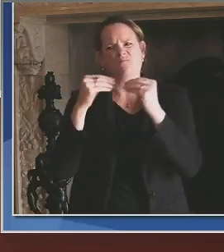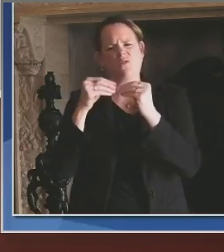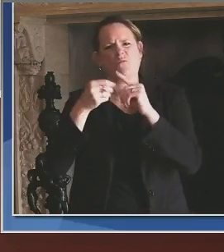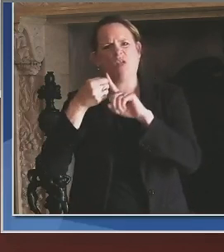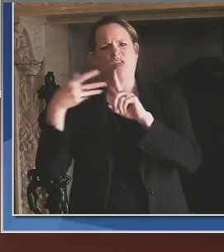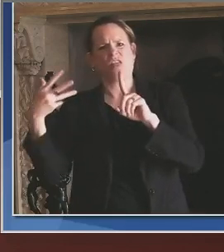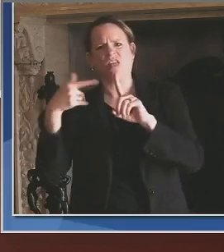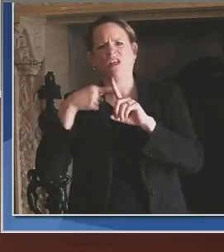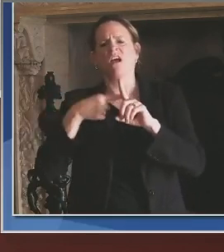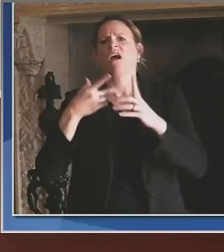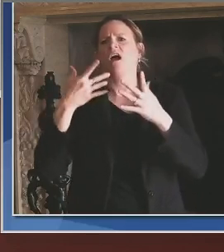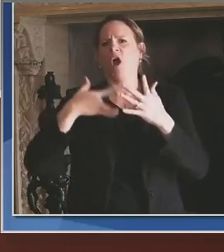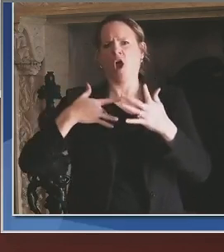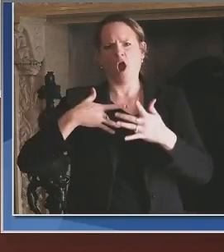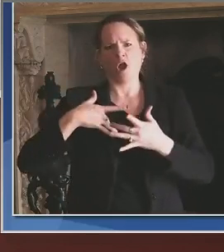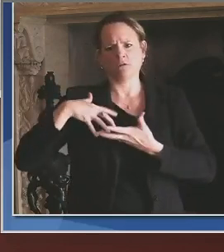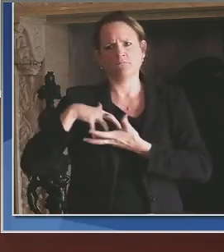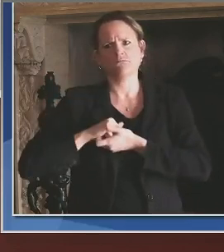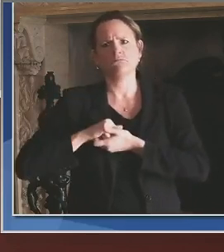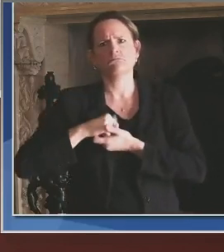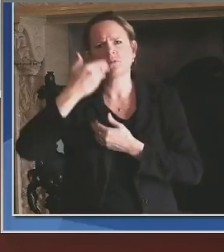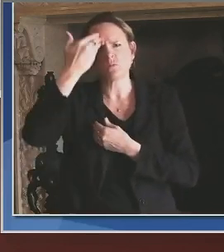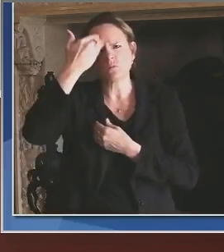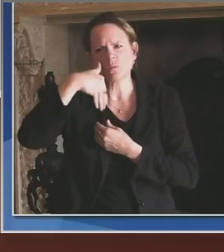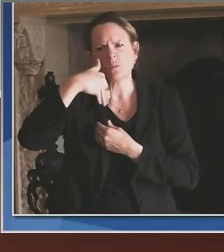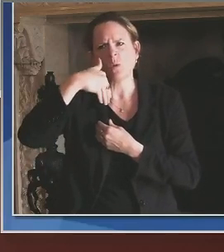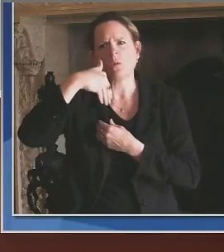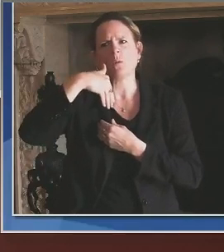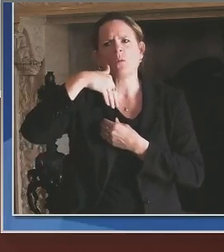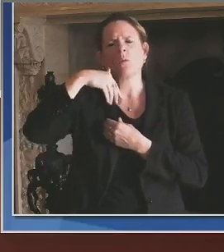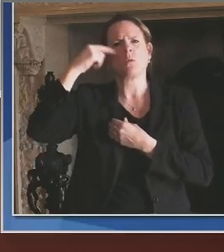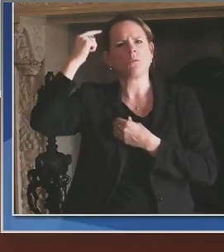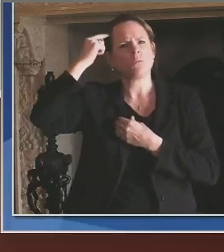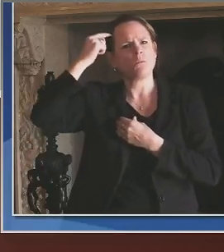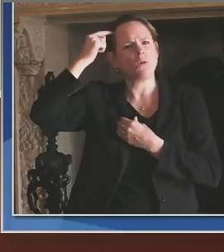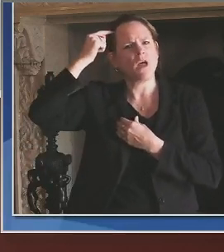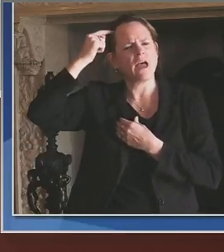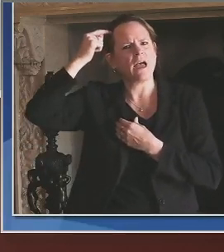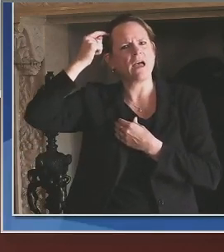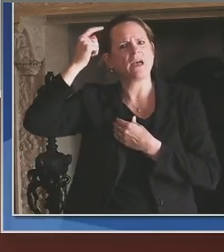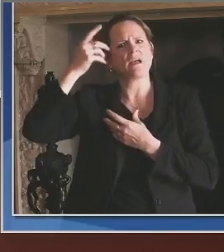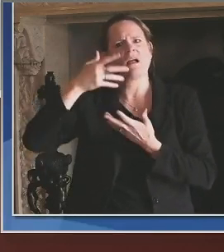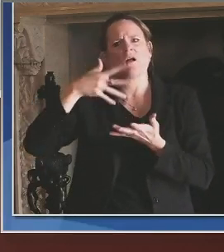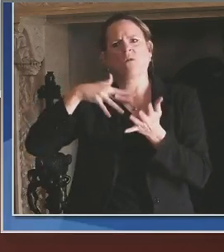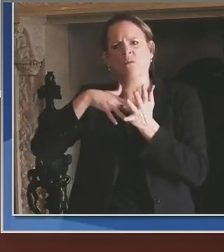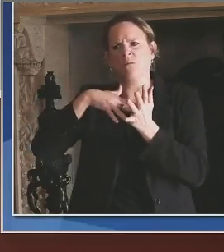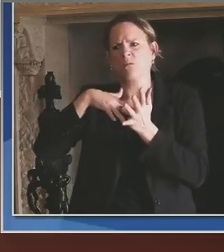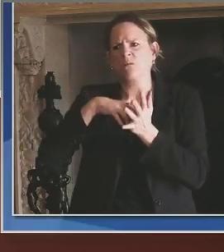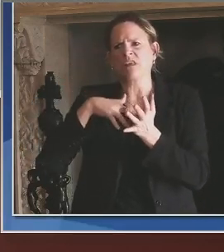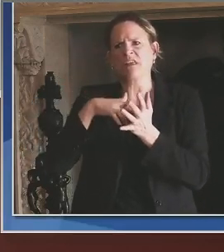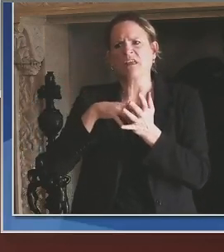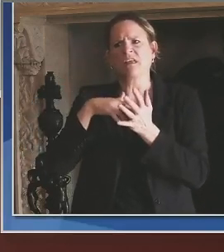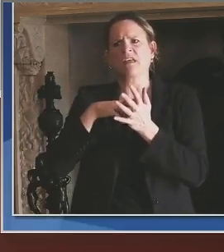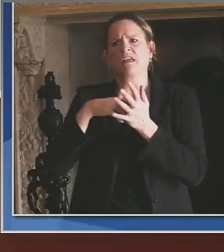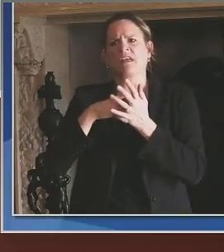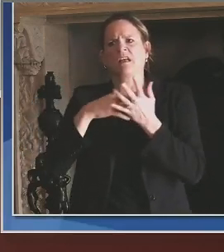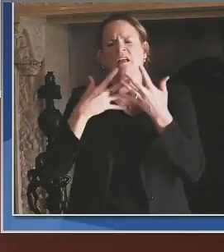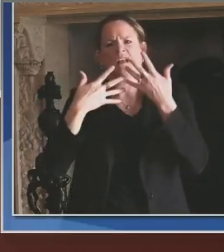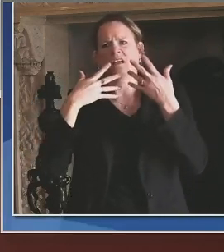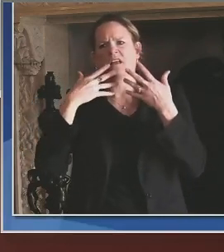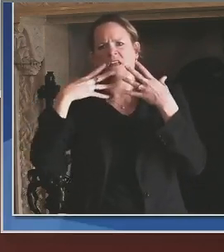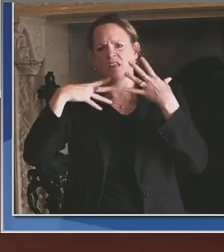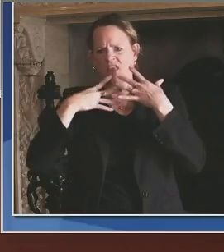damage, and that leading to either weakness and loss of coordination or loss of cognitive function? Have you